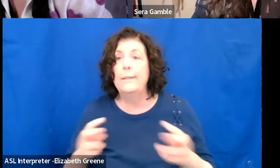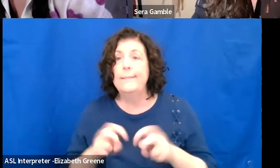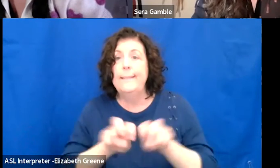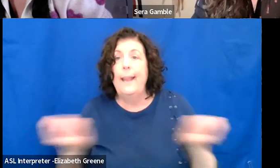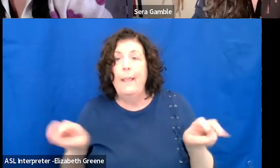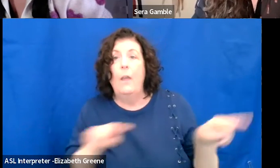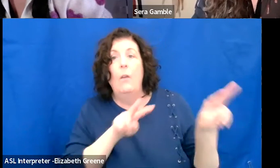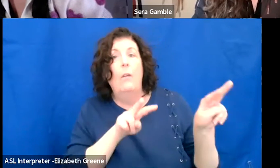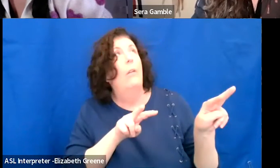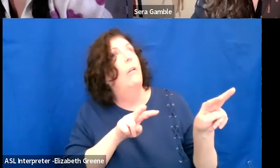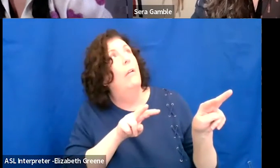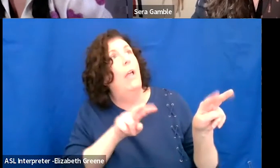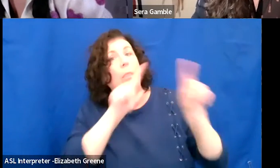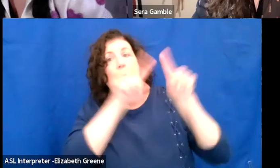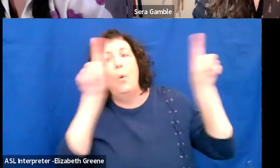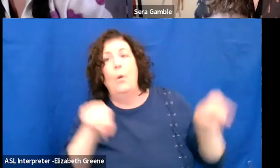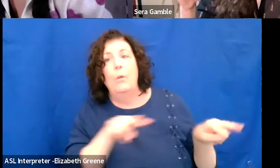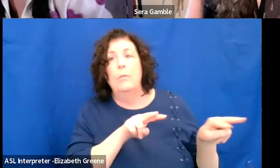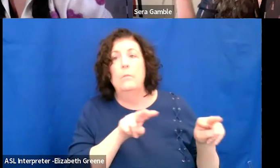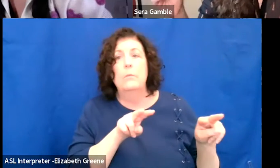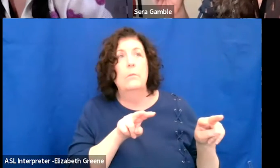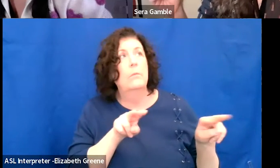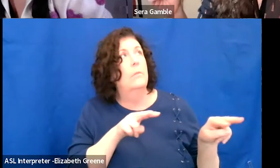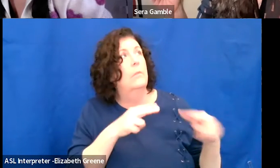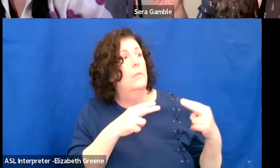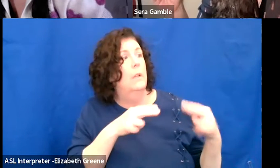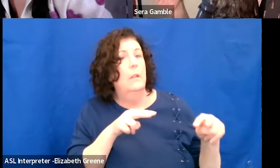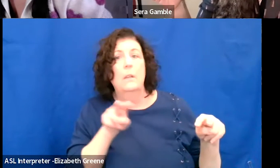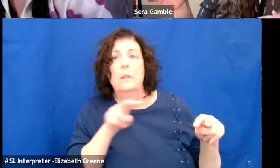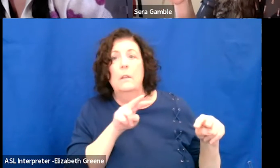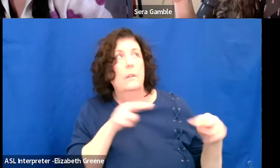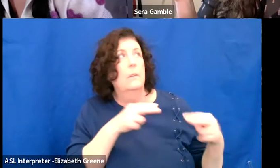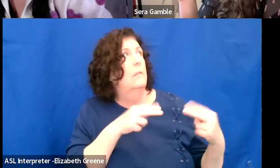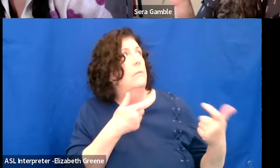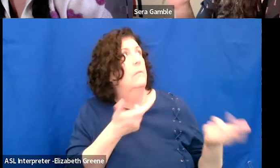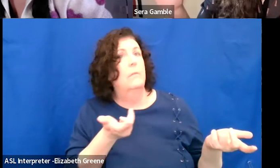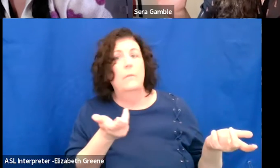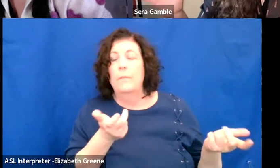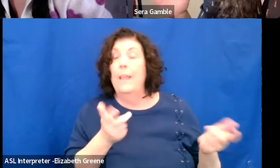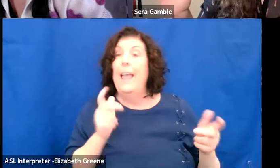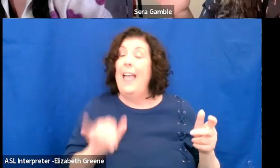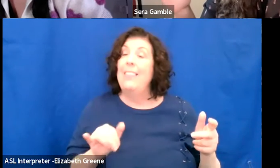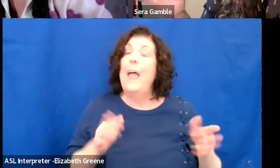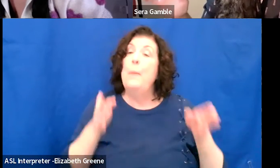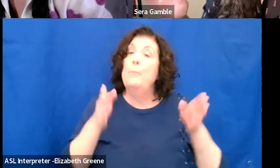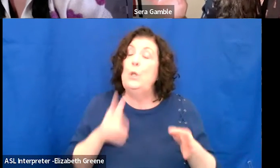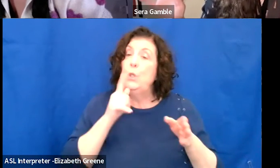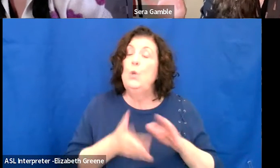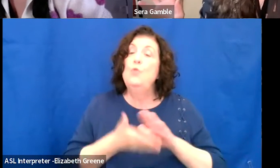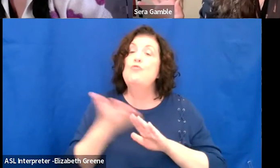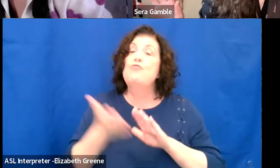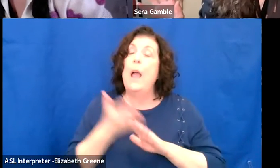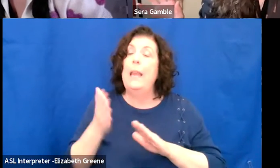the story so it works. And the person who's running the room is sort of the symphony conductor of how long are we going to sit